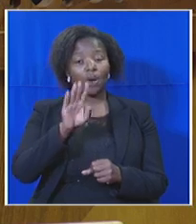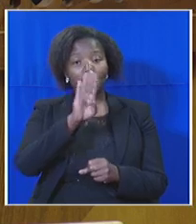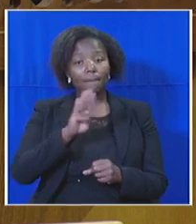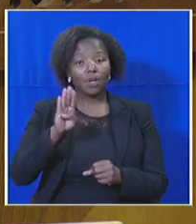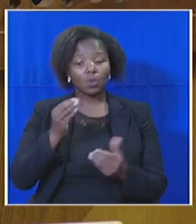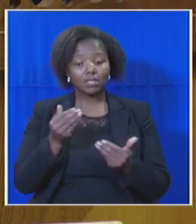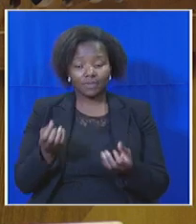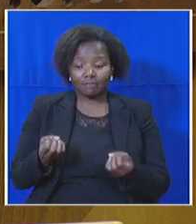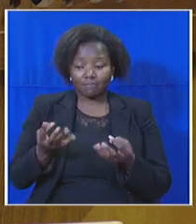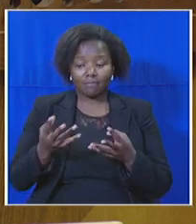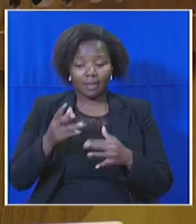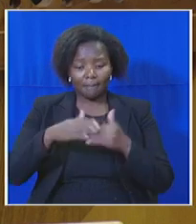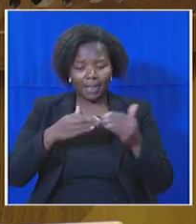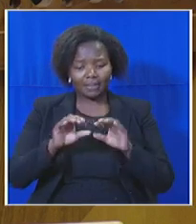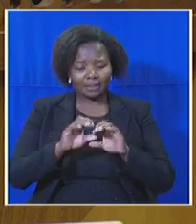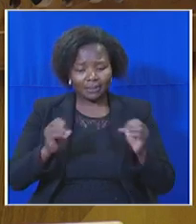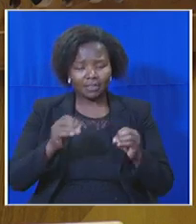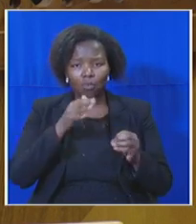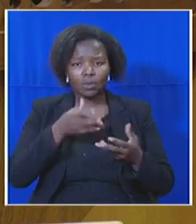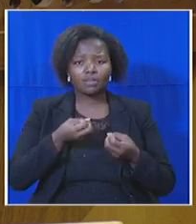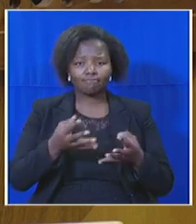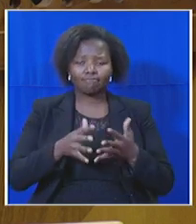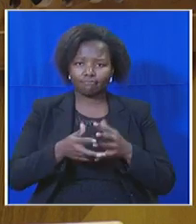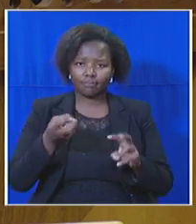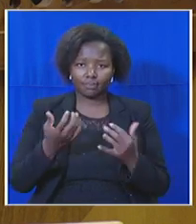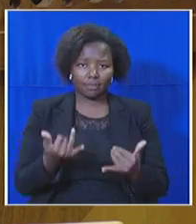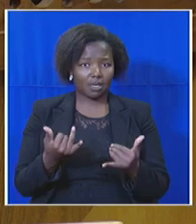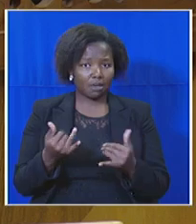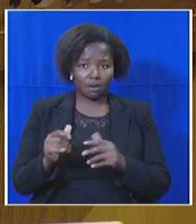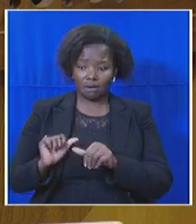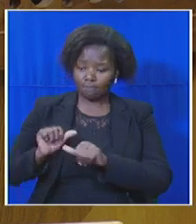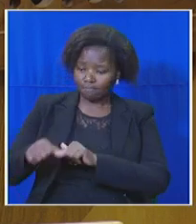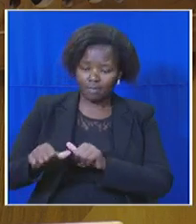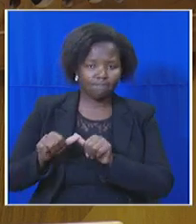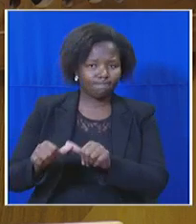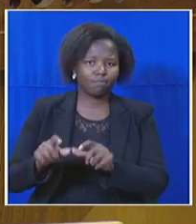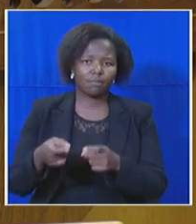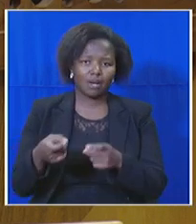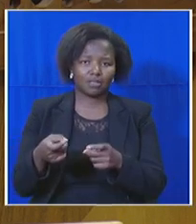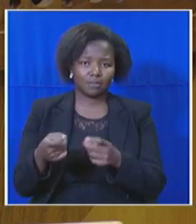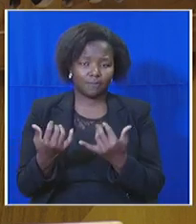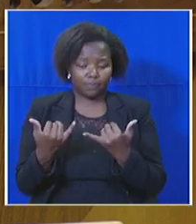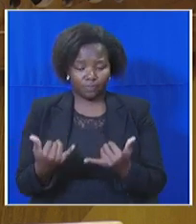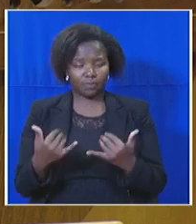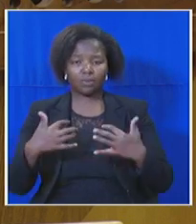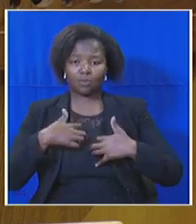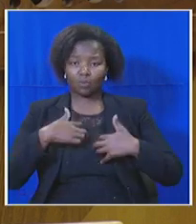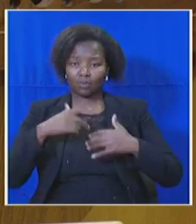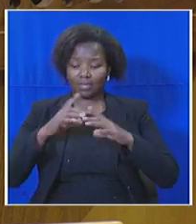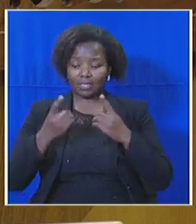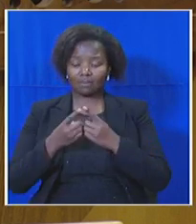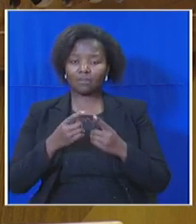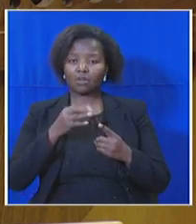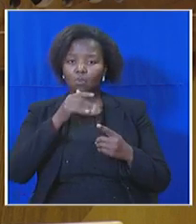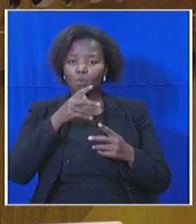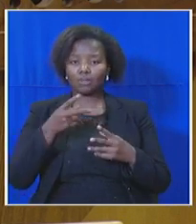for infrastructure has been compromised and indeed cannot be rolled over. It is within this context that we are concerned that the Department of Water and